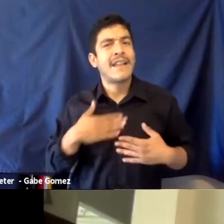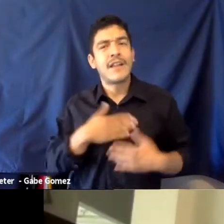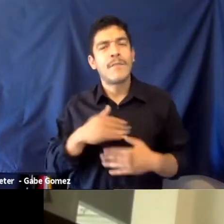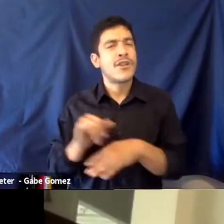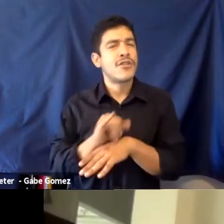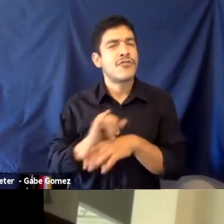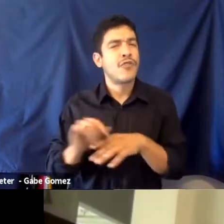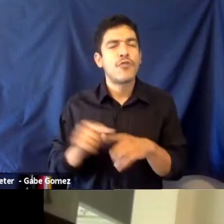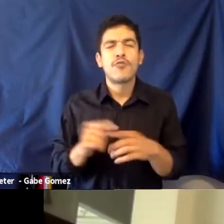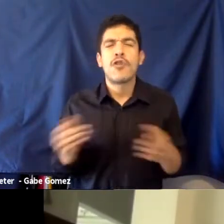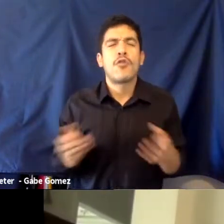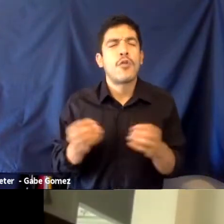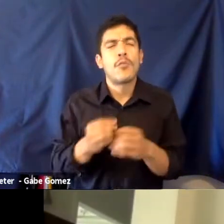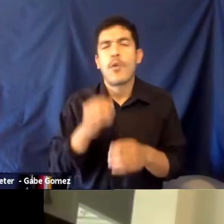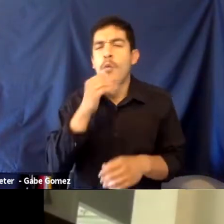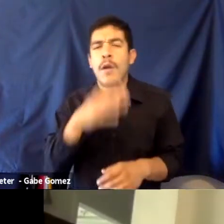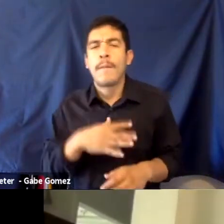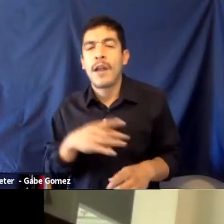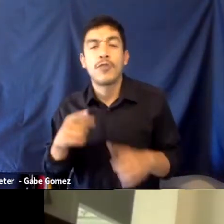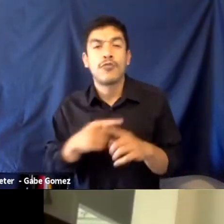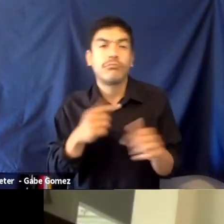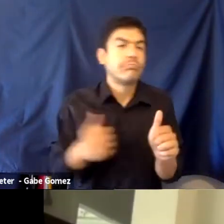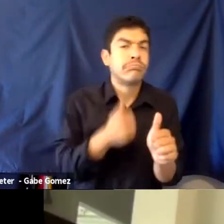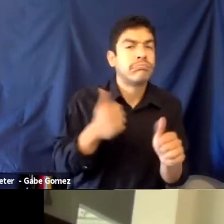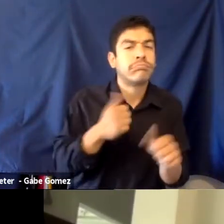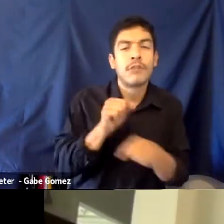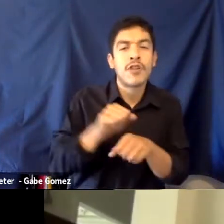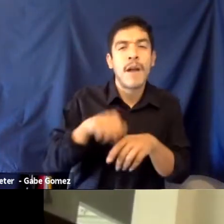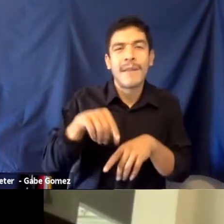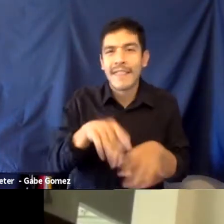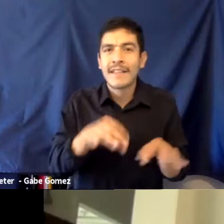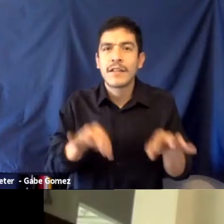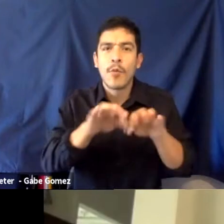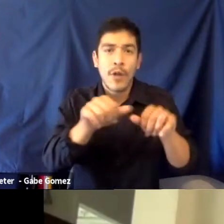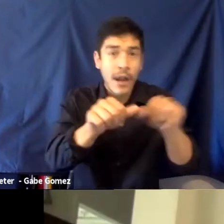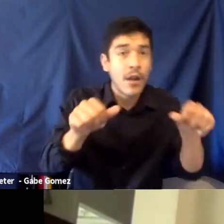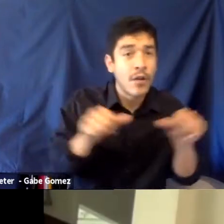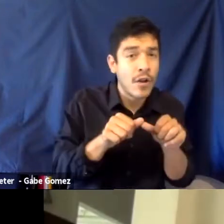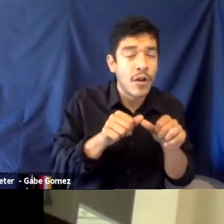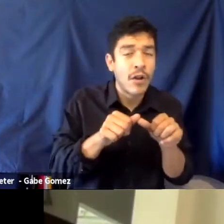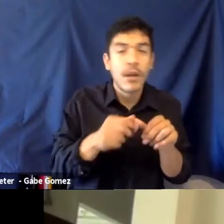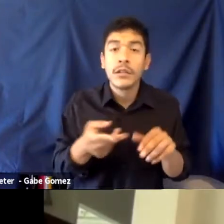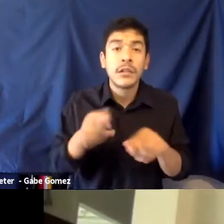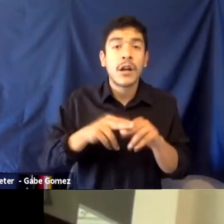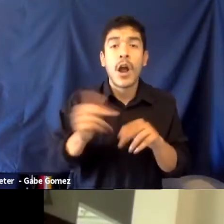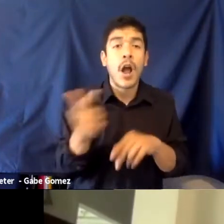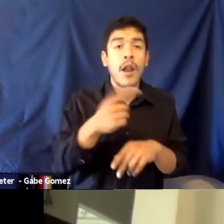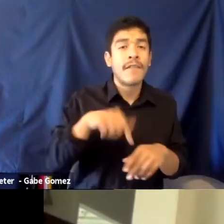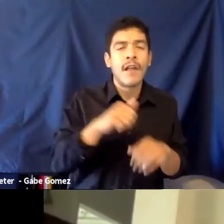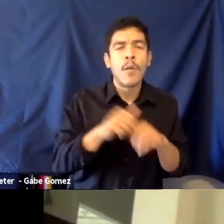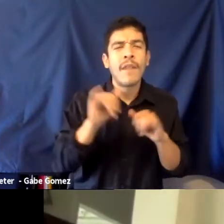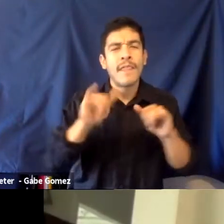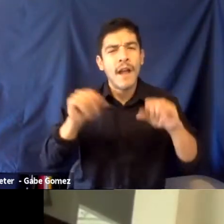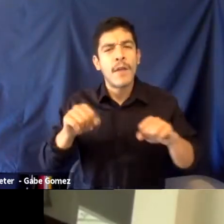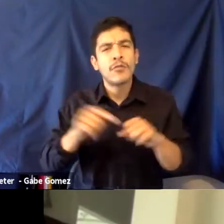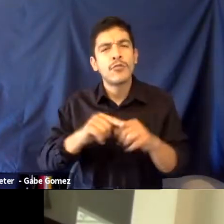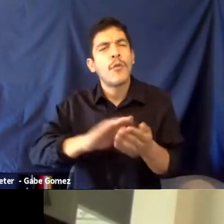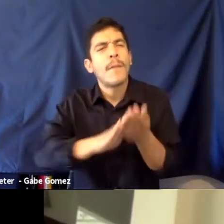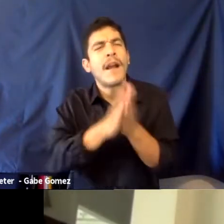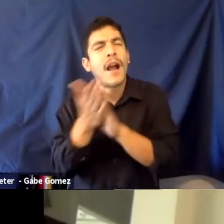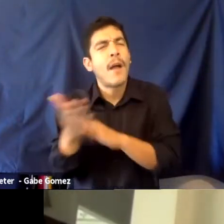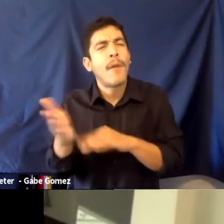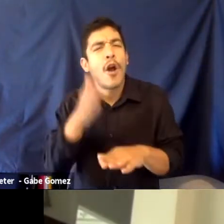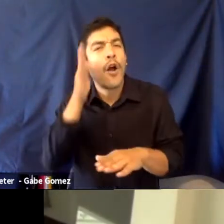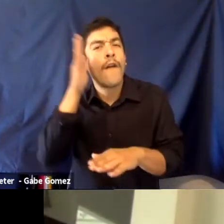encourage more girls and women to pursue jobs in this important sector, raising up all of those with the potential to become our future